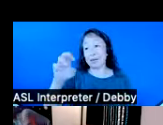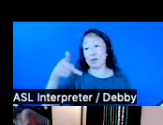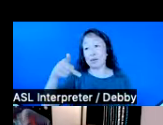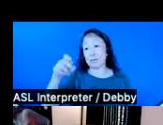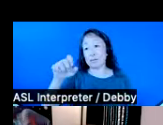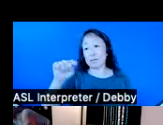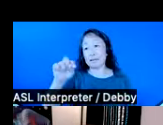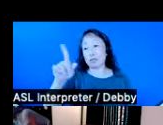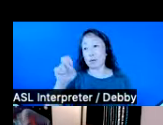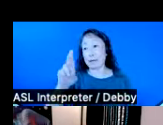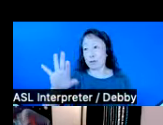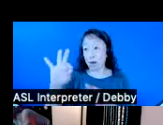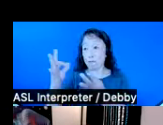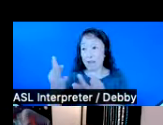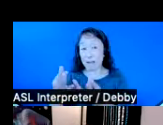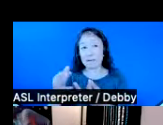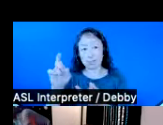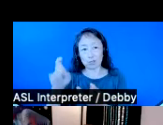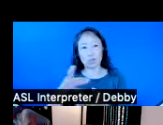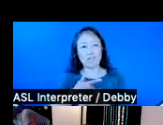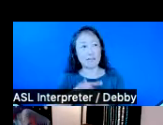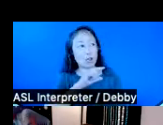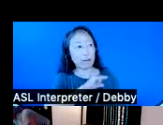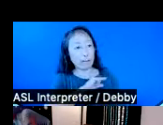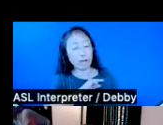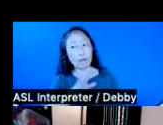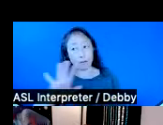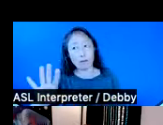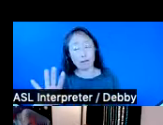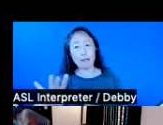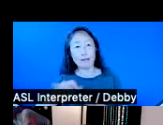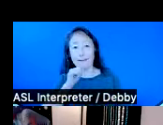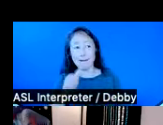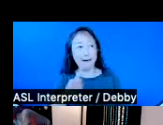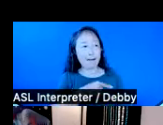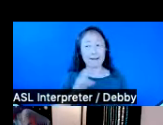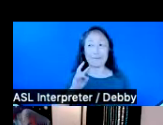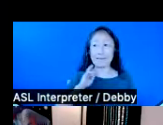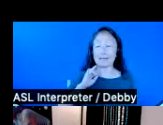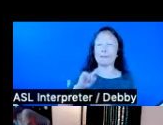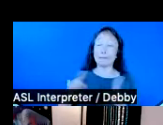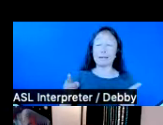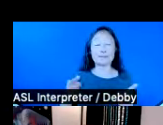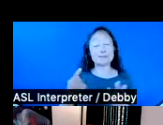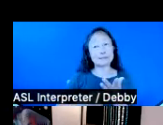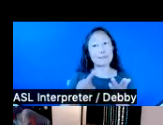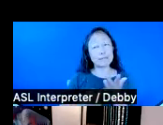their family instead. And there should be healing for all. But yeah, I think it does